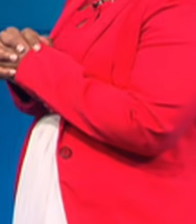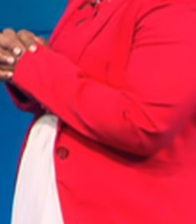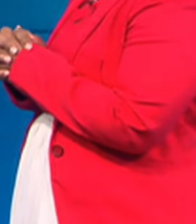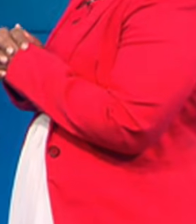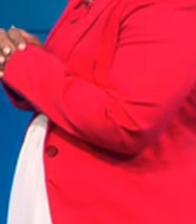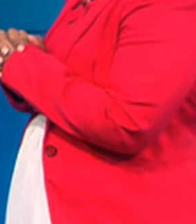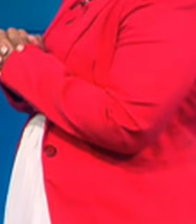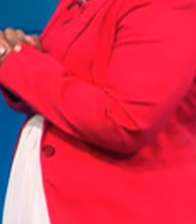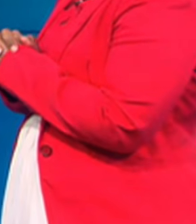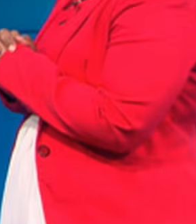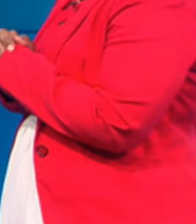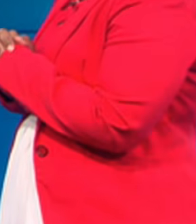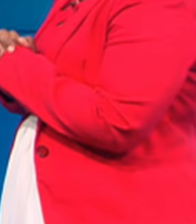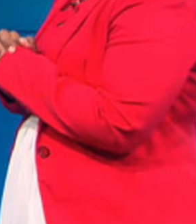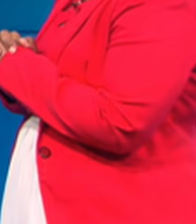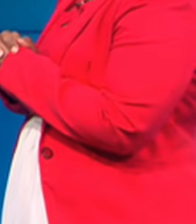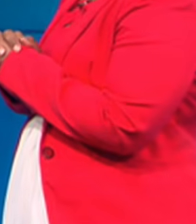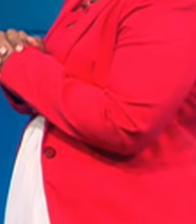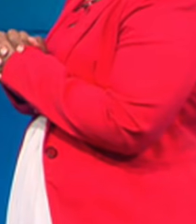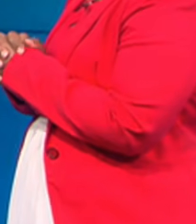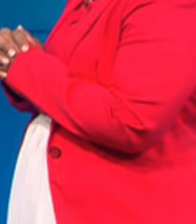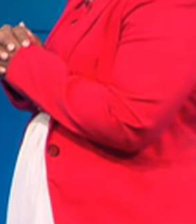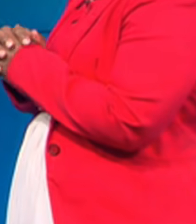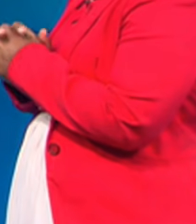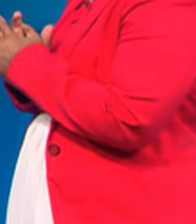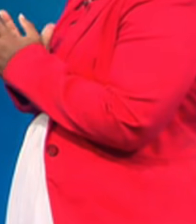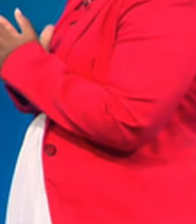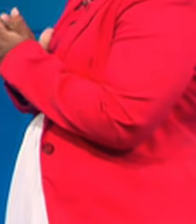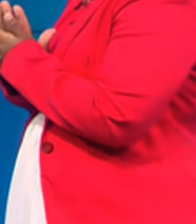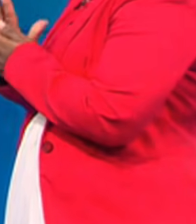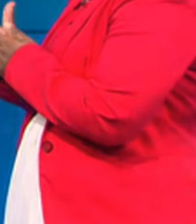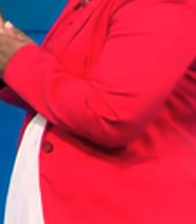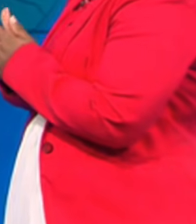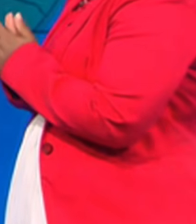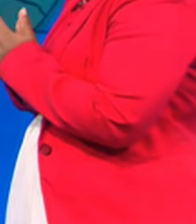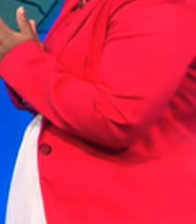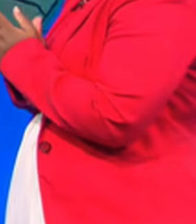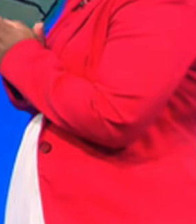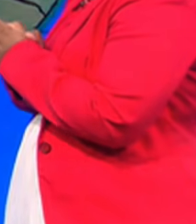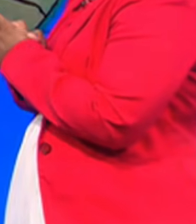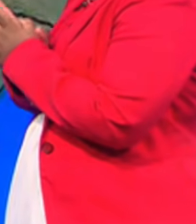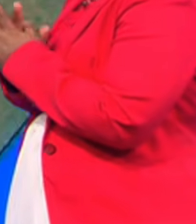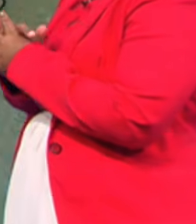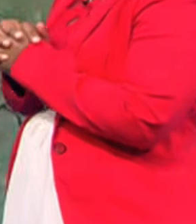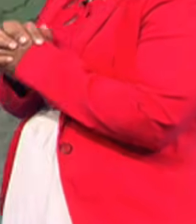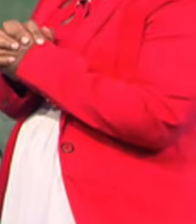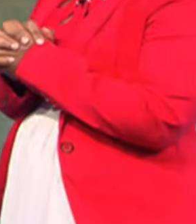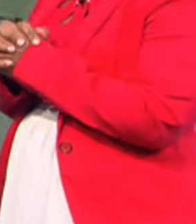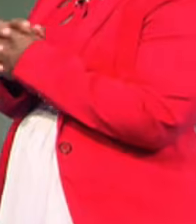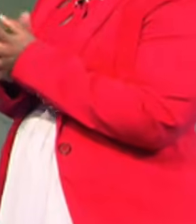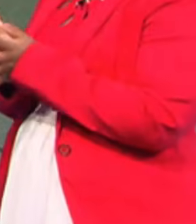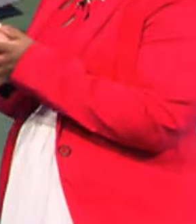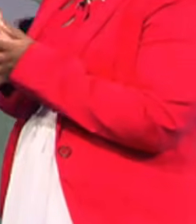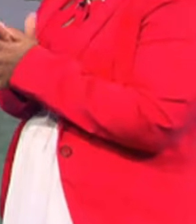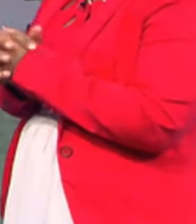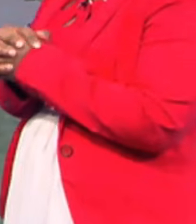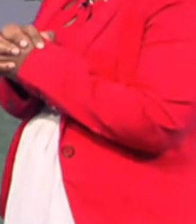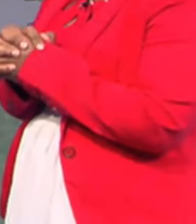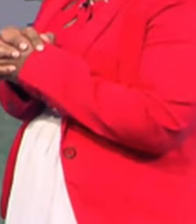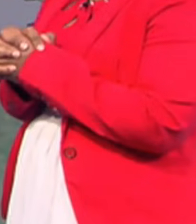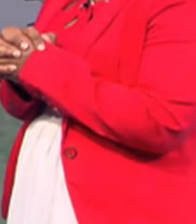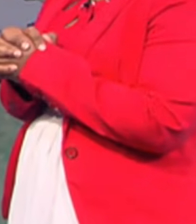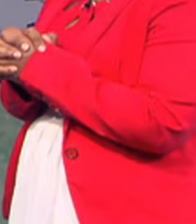di matla ka kwa province ya kwa Eastern Cape go tloga ka kwa province ya kwa Eastern Cape mme go tlana le semathana re tswela pele re lebella digrata tsa